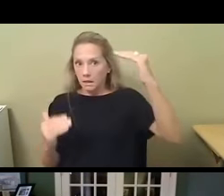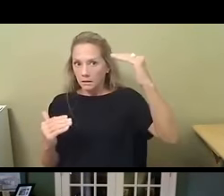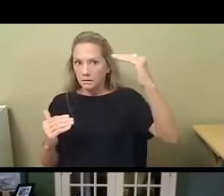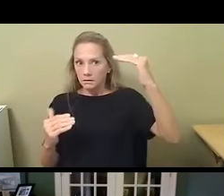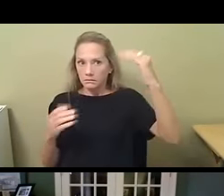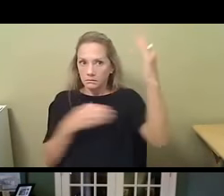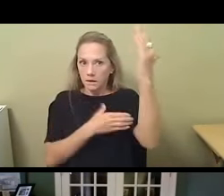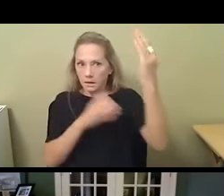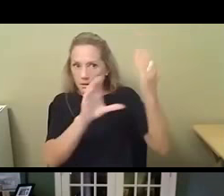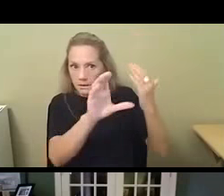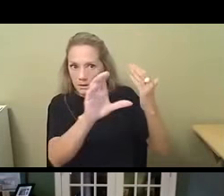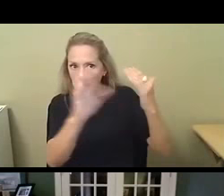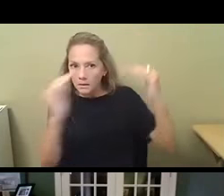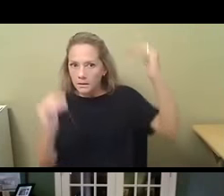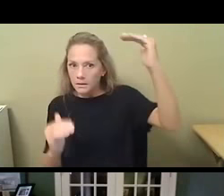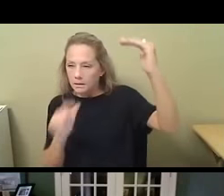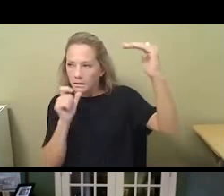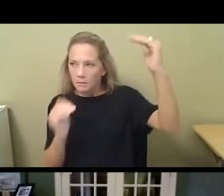have to think about.